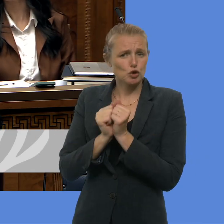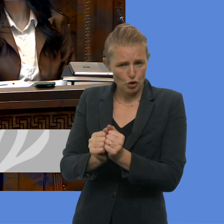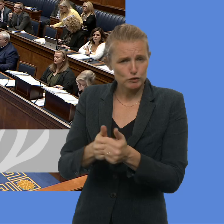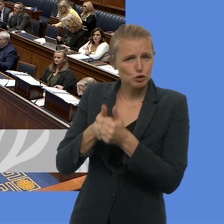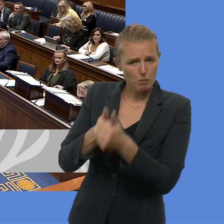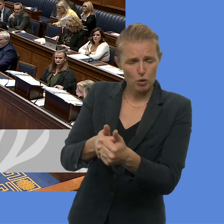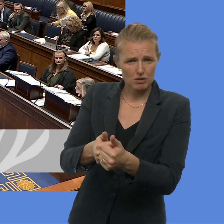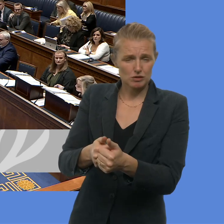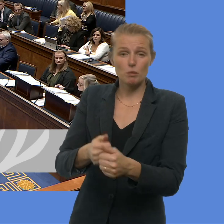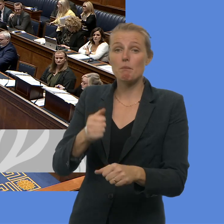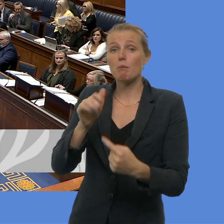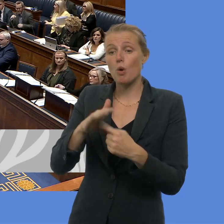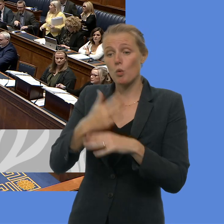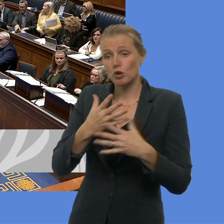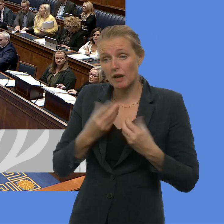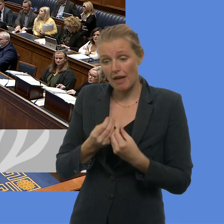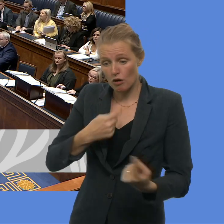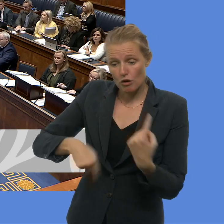survivors. Dillon.